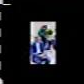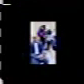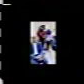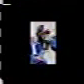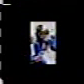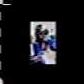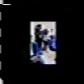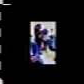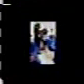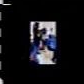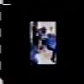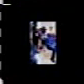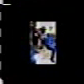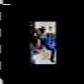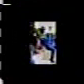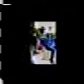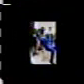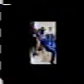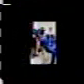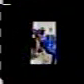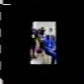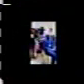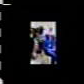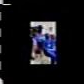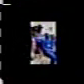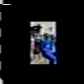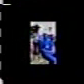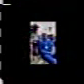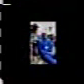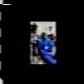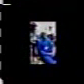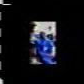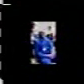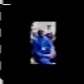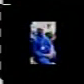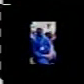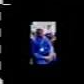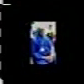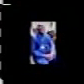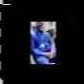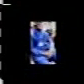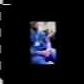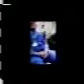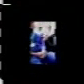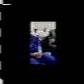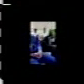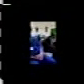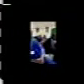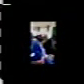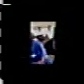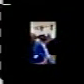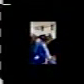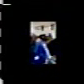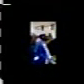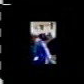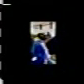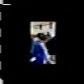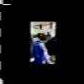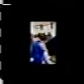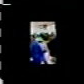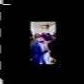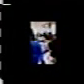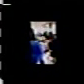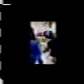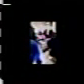from Saul. And then the next chapter, chapter 17, when Goliath showed up, because of the anointing that came upon